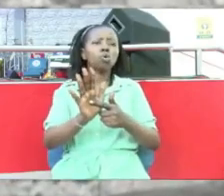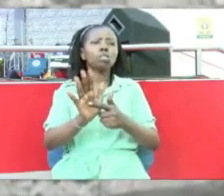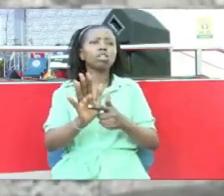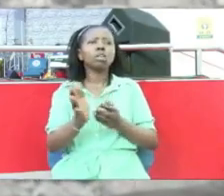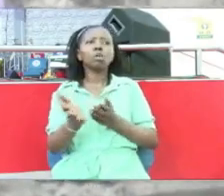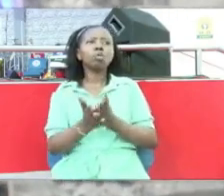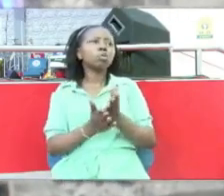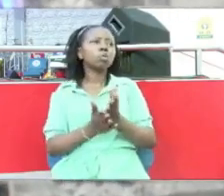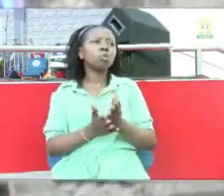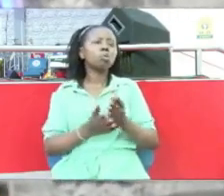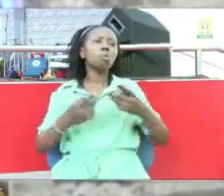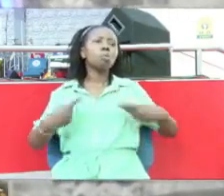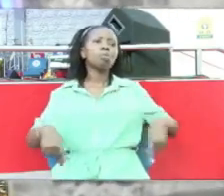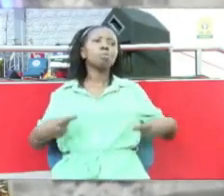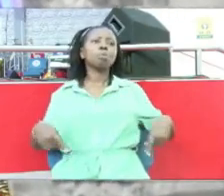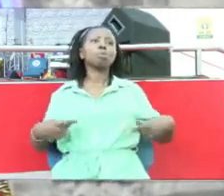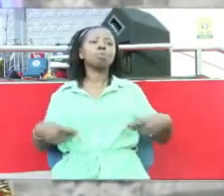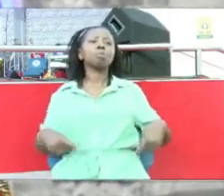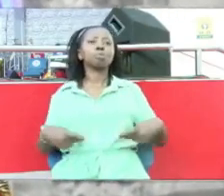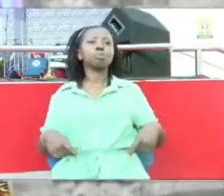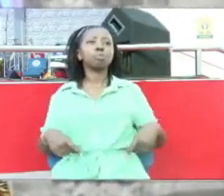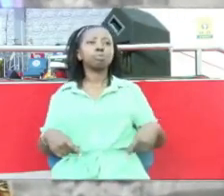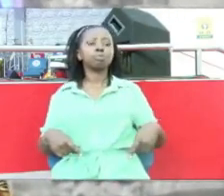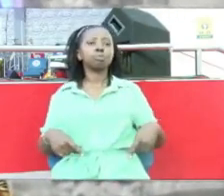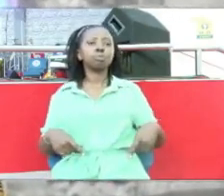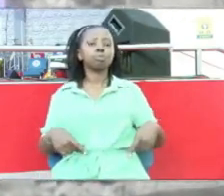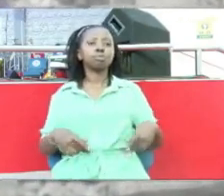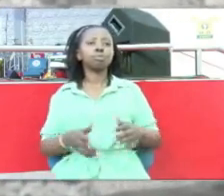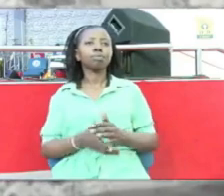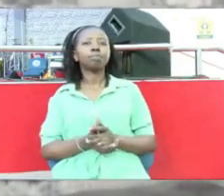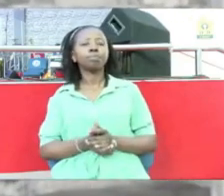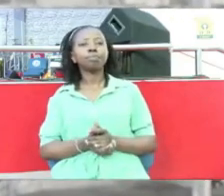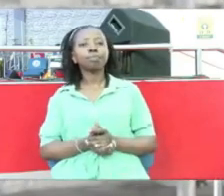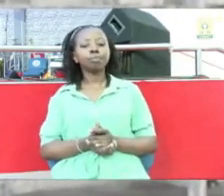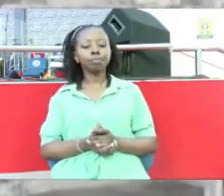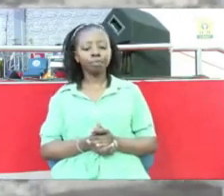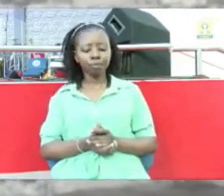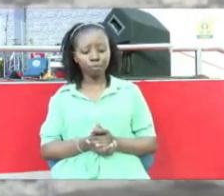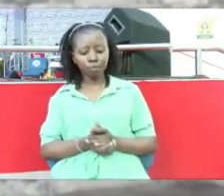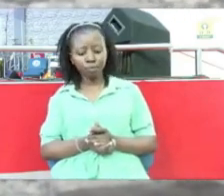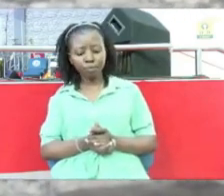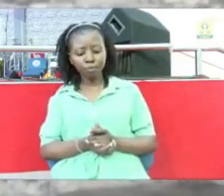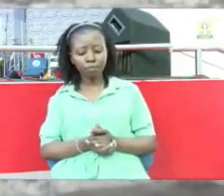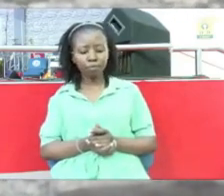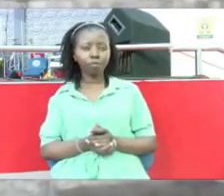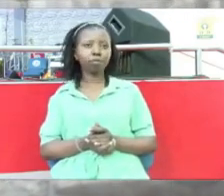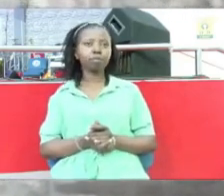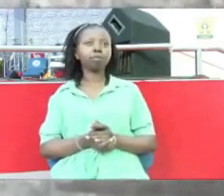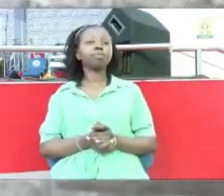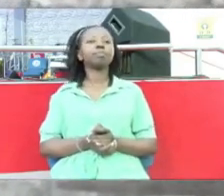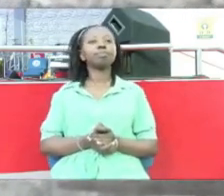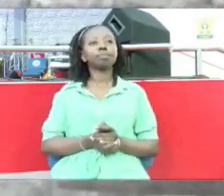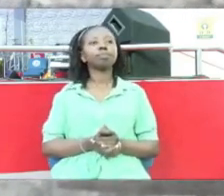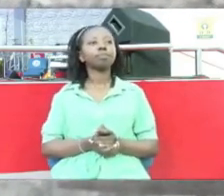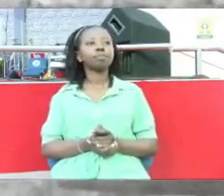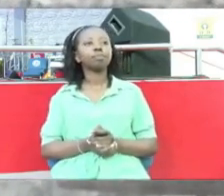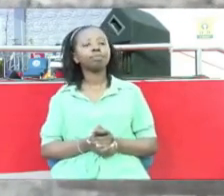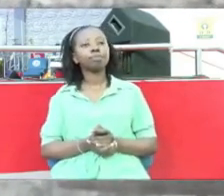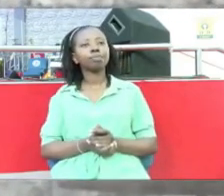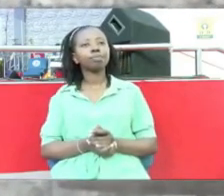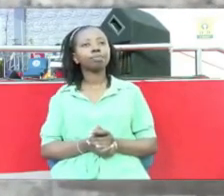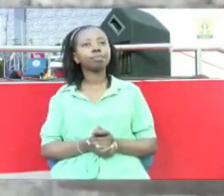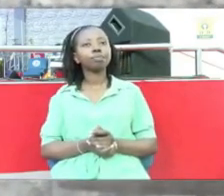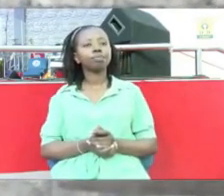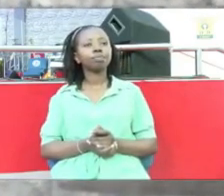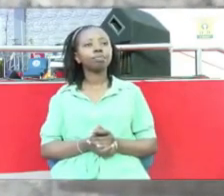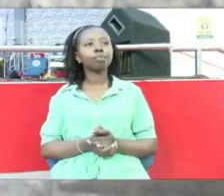the day. At ukiweza kudumu kwenye mahala pa Bwana atakufichulia mbinu na mambo ambayo hata